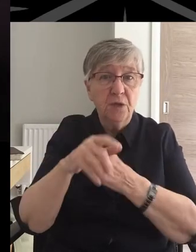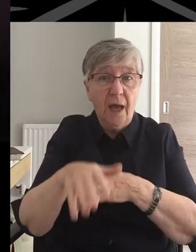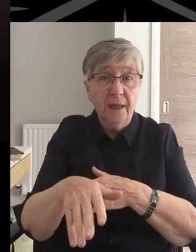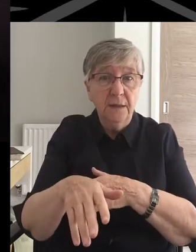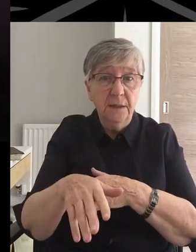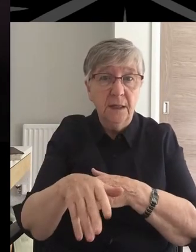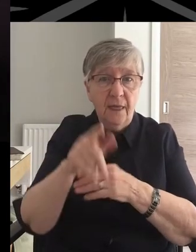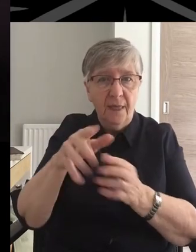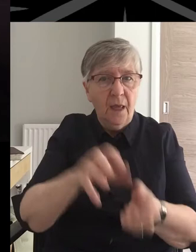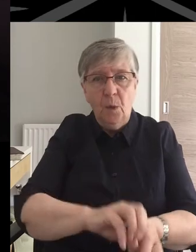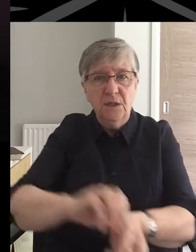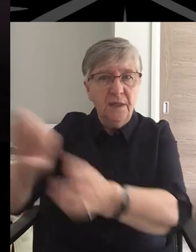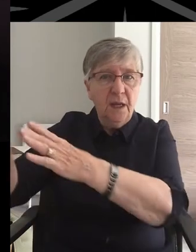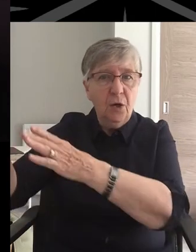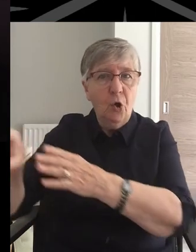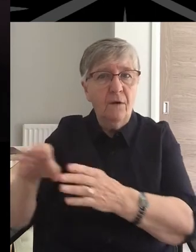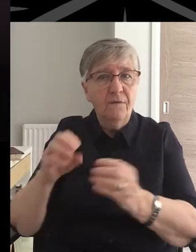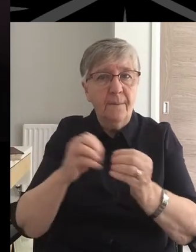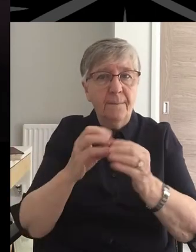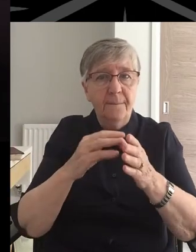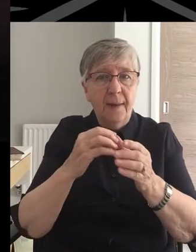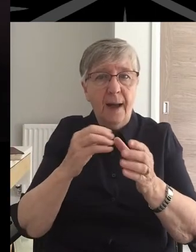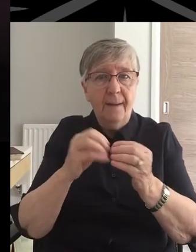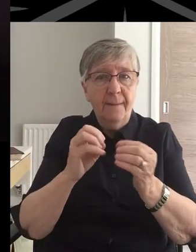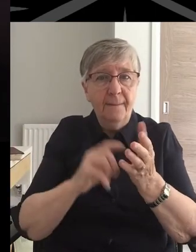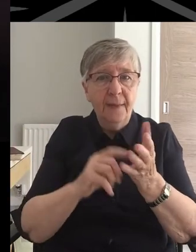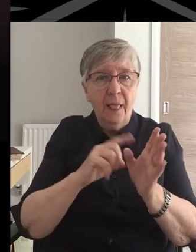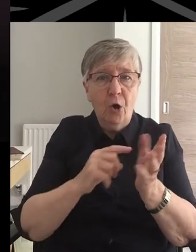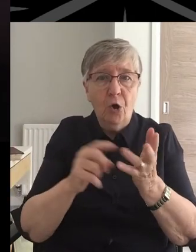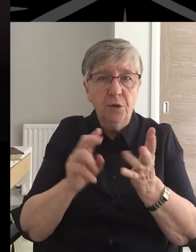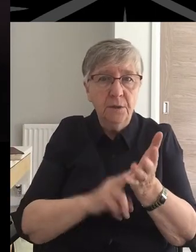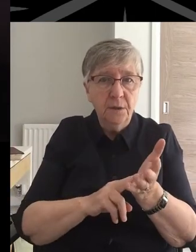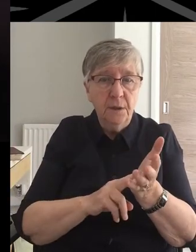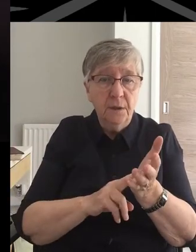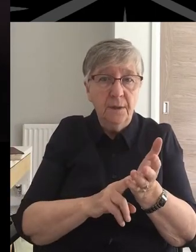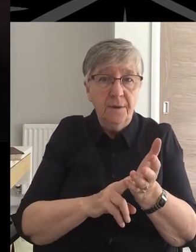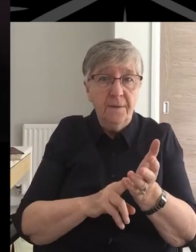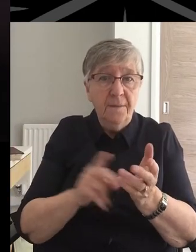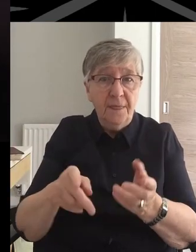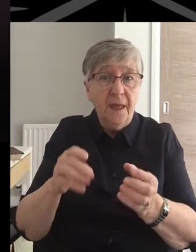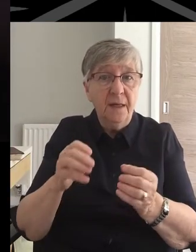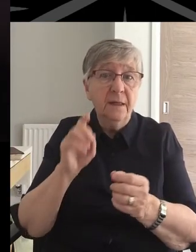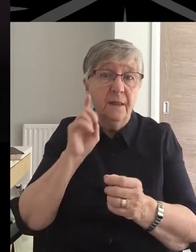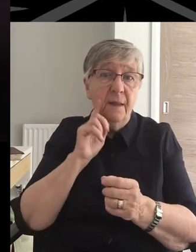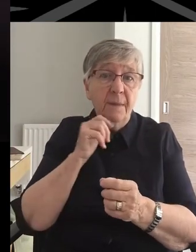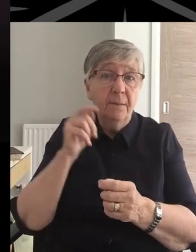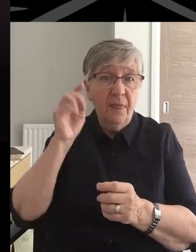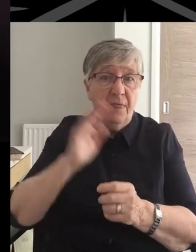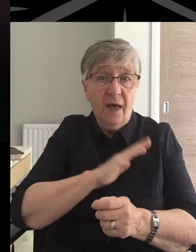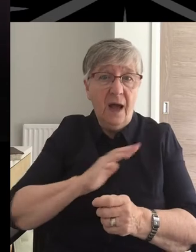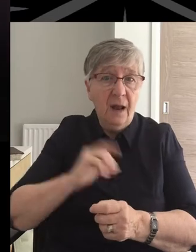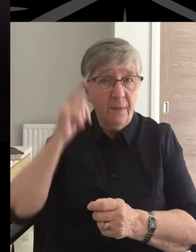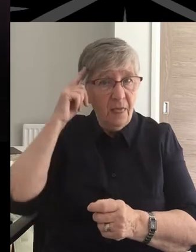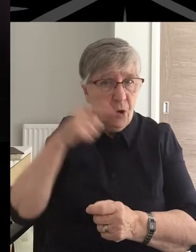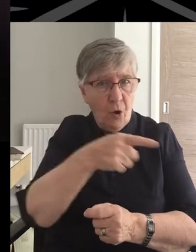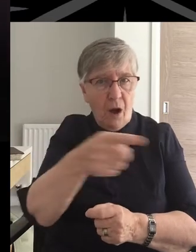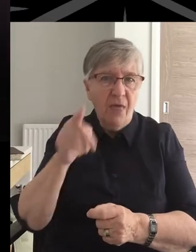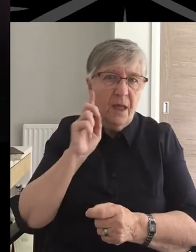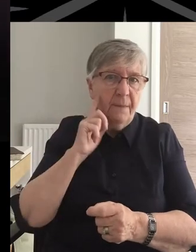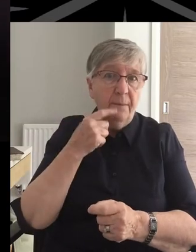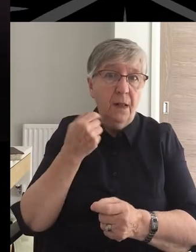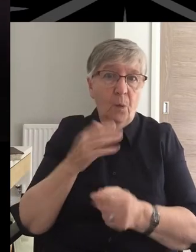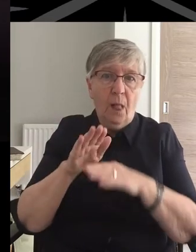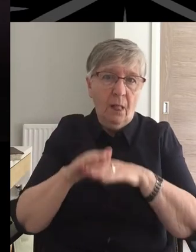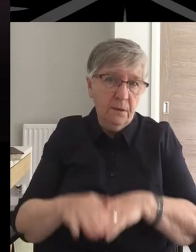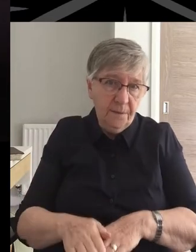were taken off to Babylon. That way, the Babylonians thought they would be able to make Jerusalem more subservient and